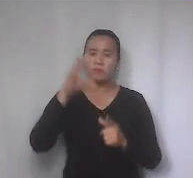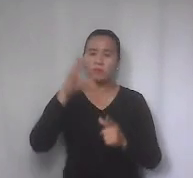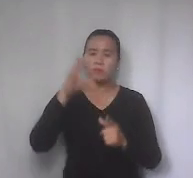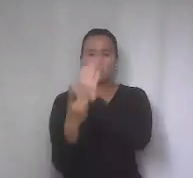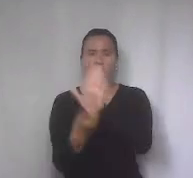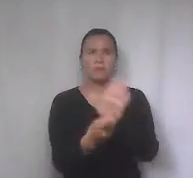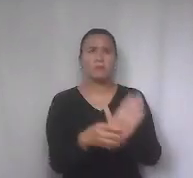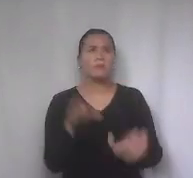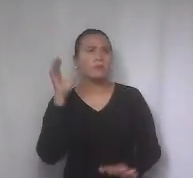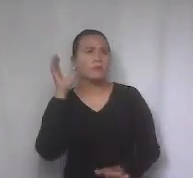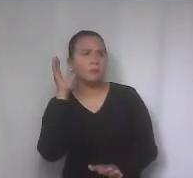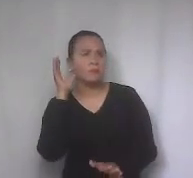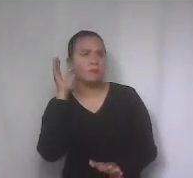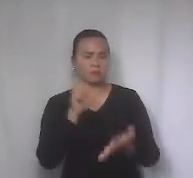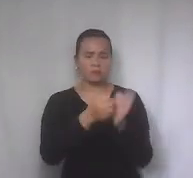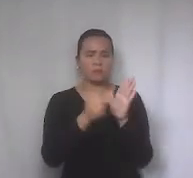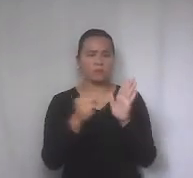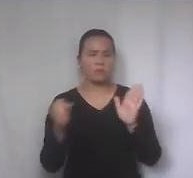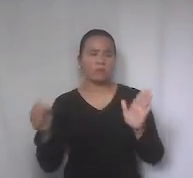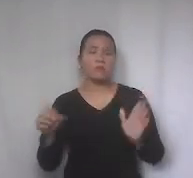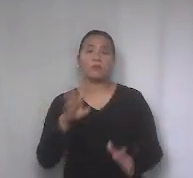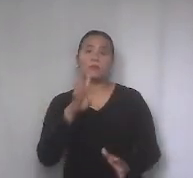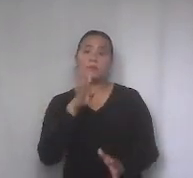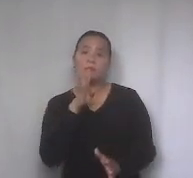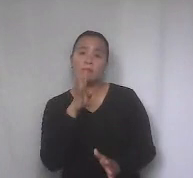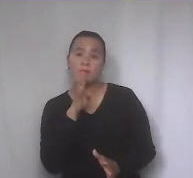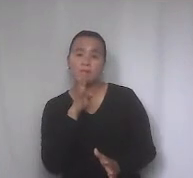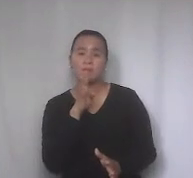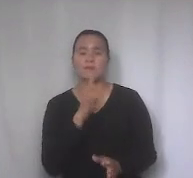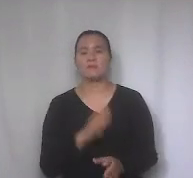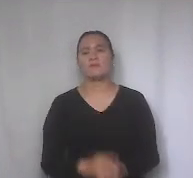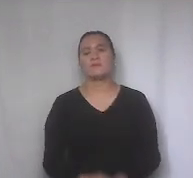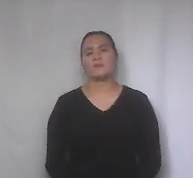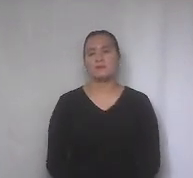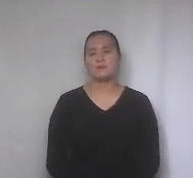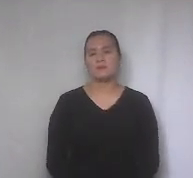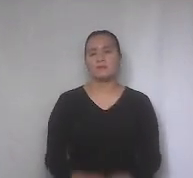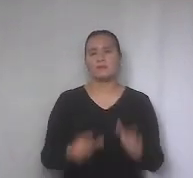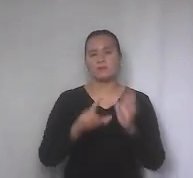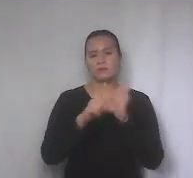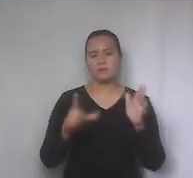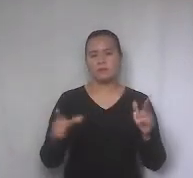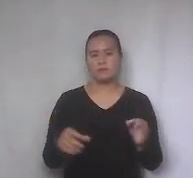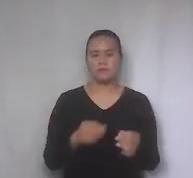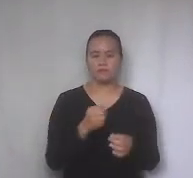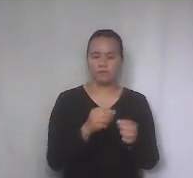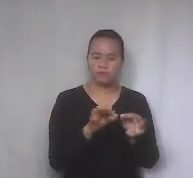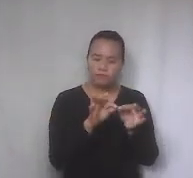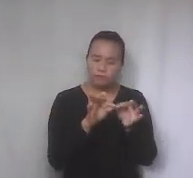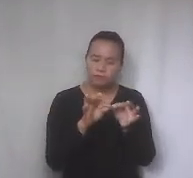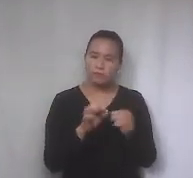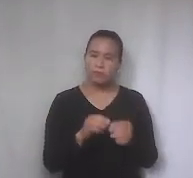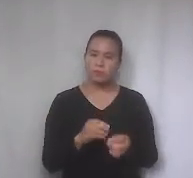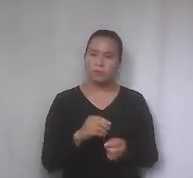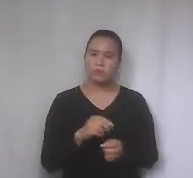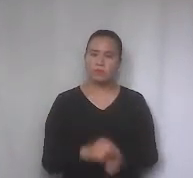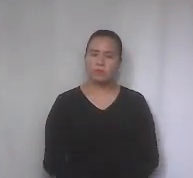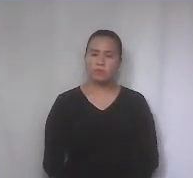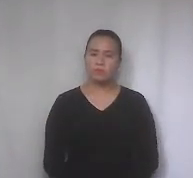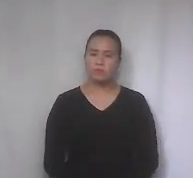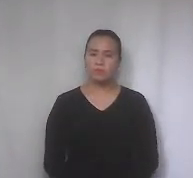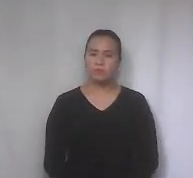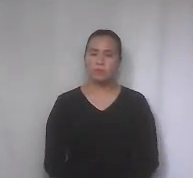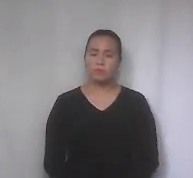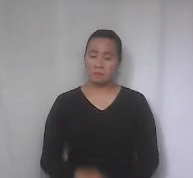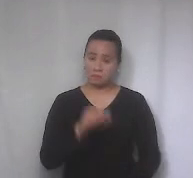in spoken language. Nahihimay ba natin ang wika? So, una dyan, if we have a